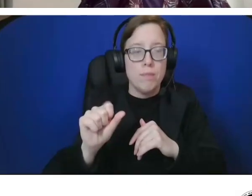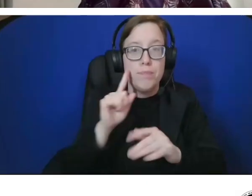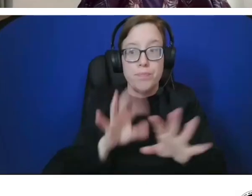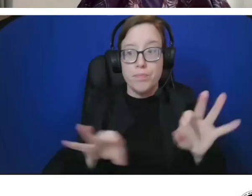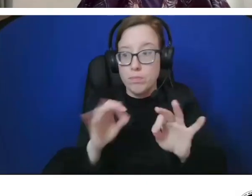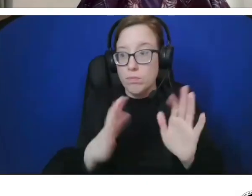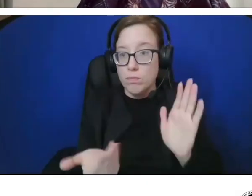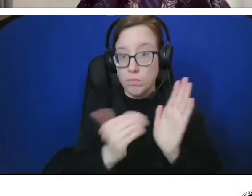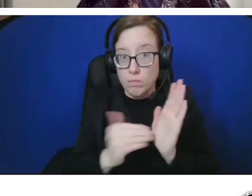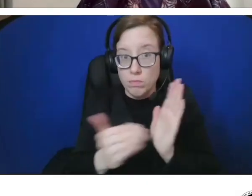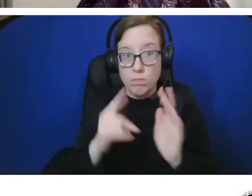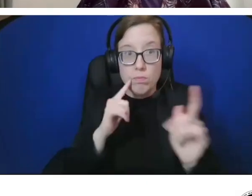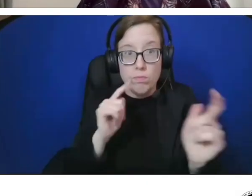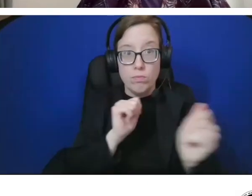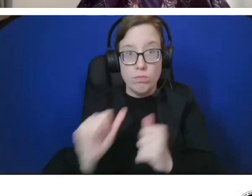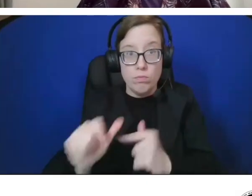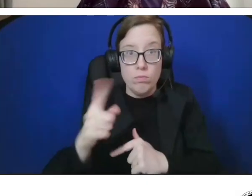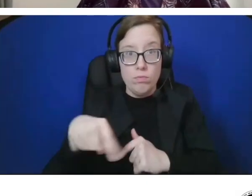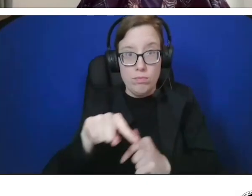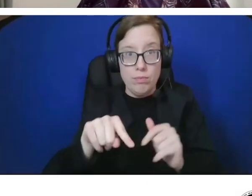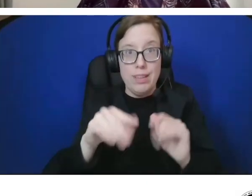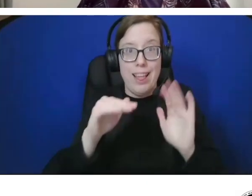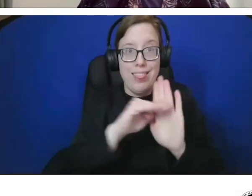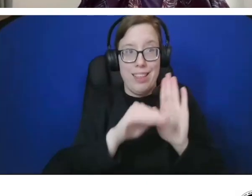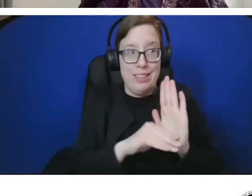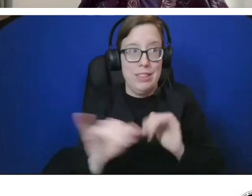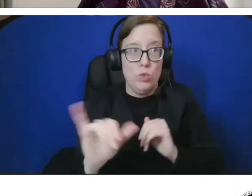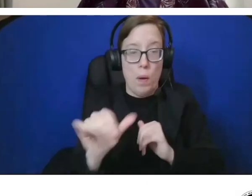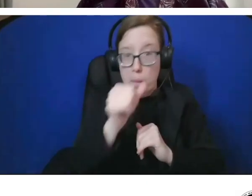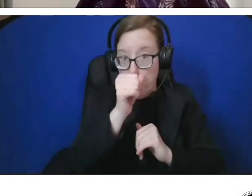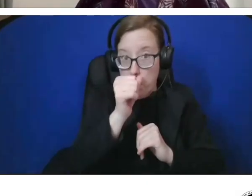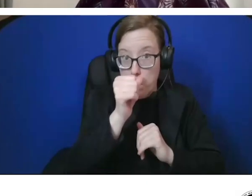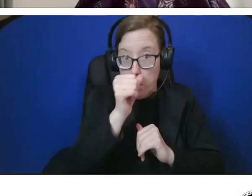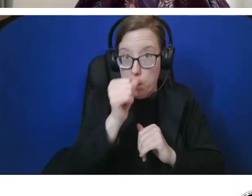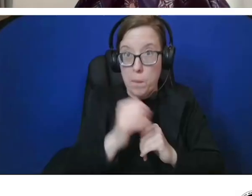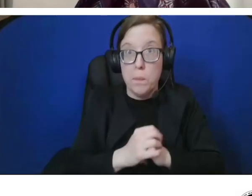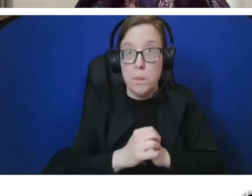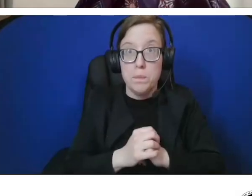Remember the importance of repetition for all of these lessons then.